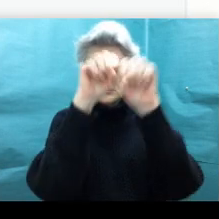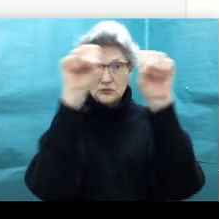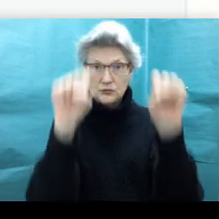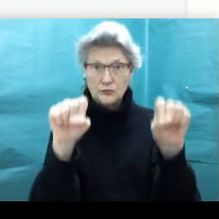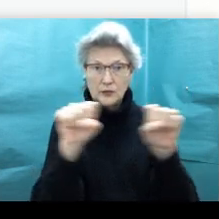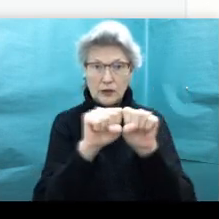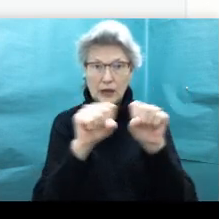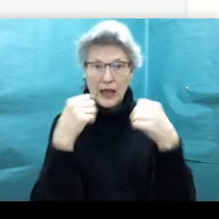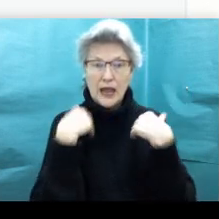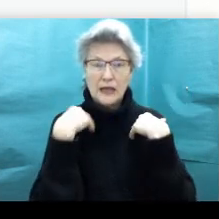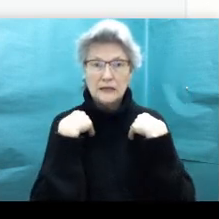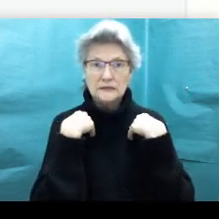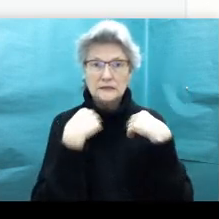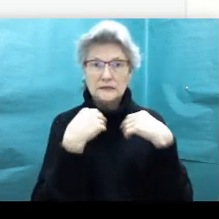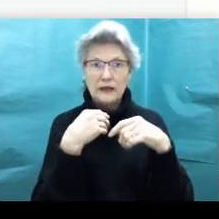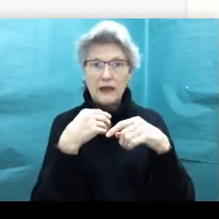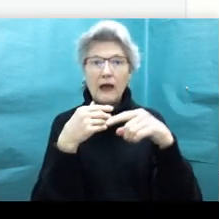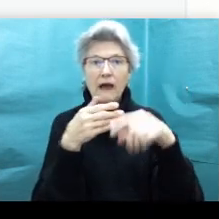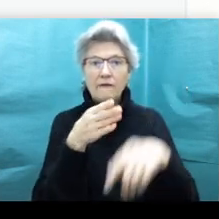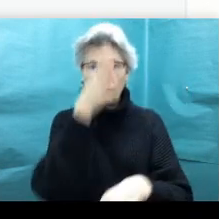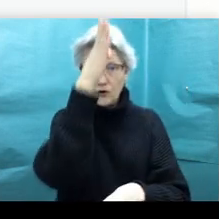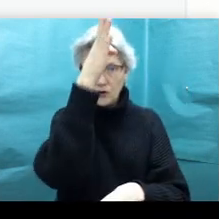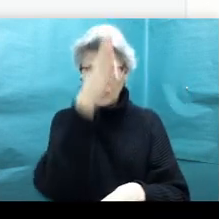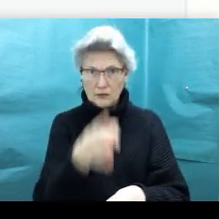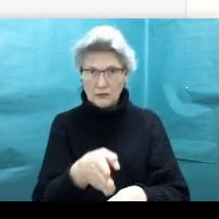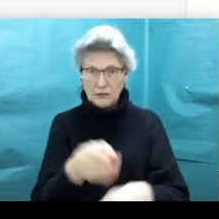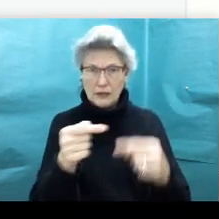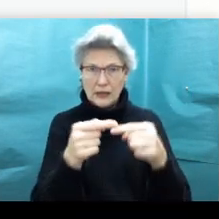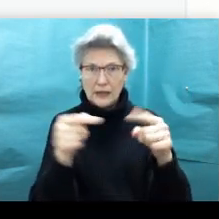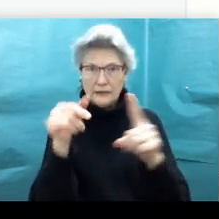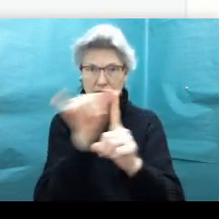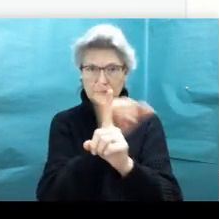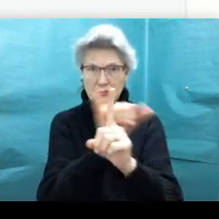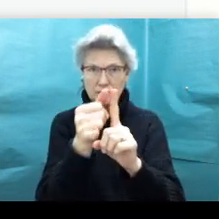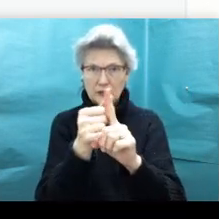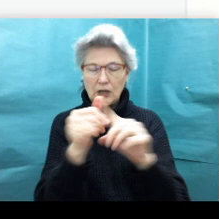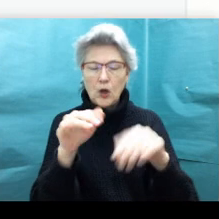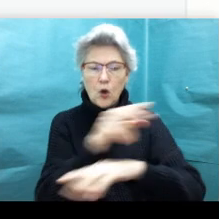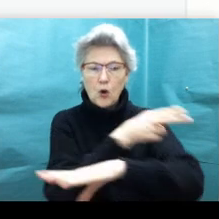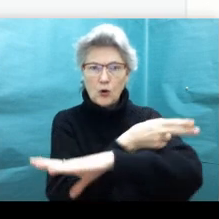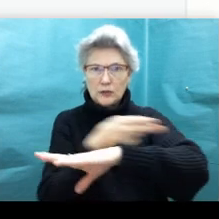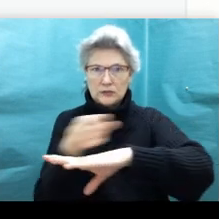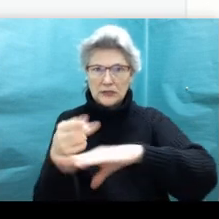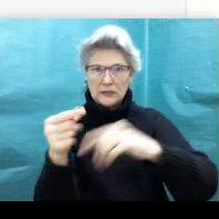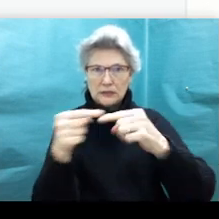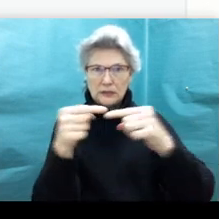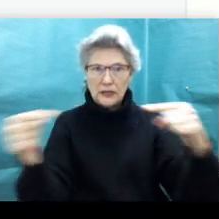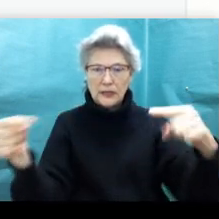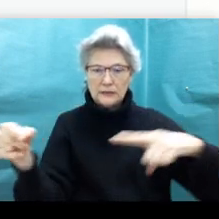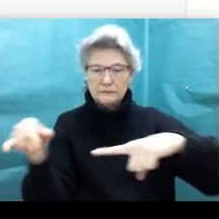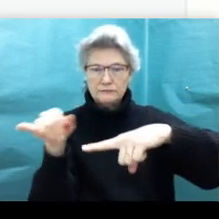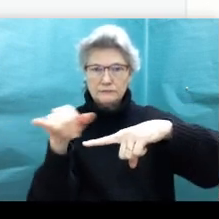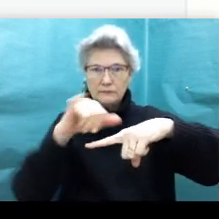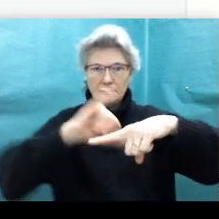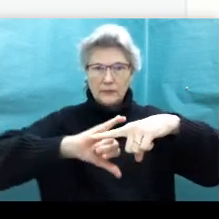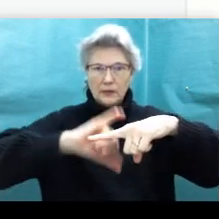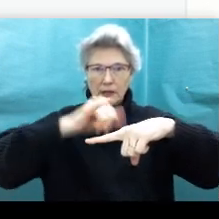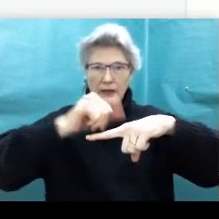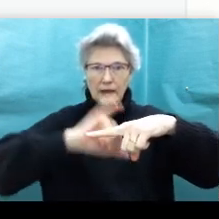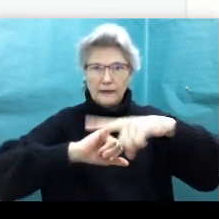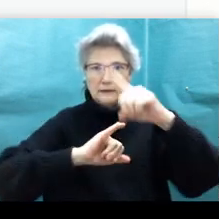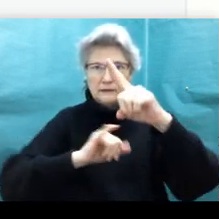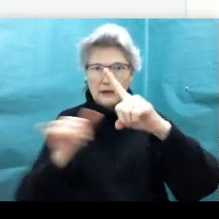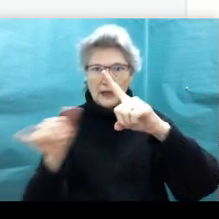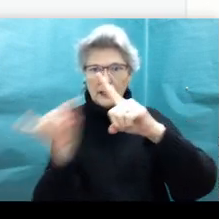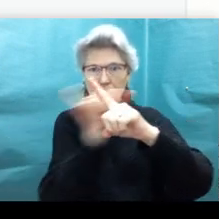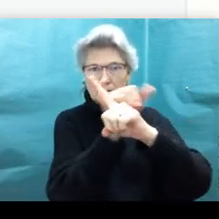has a vertical line of symmetry. It has a horizontal line. And then we can go diagonal and